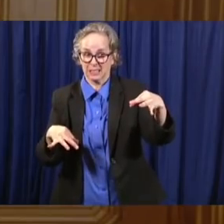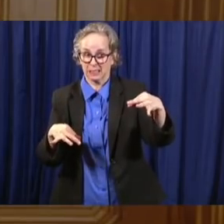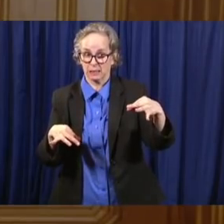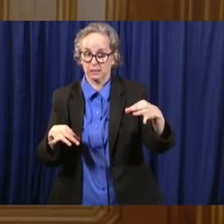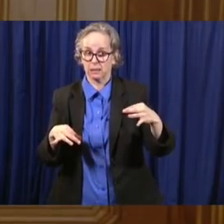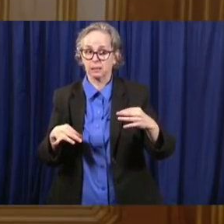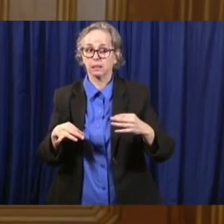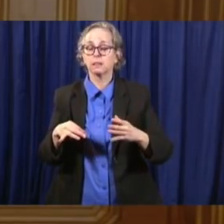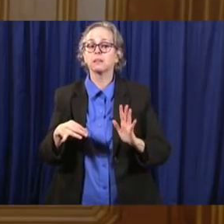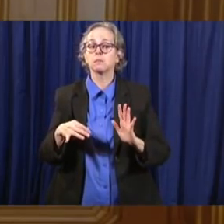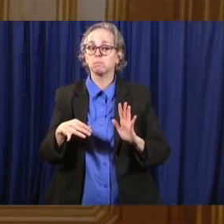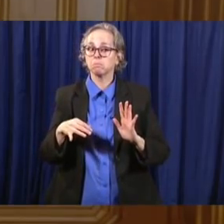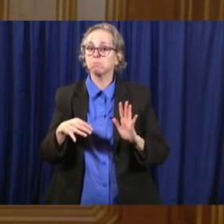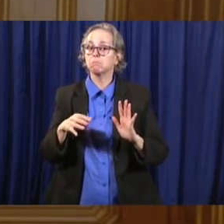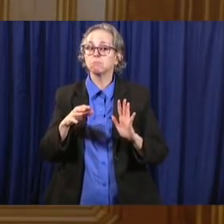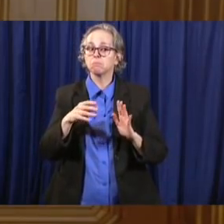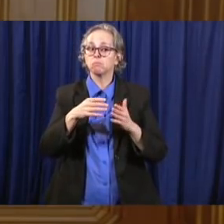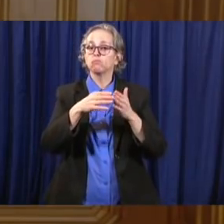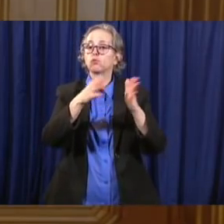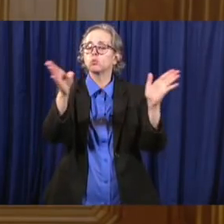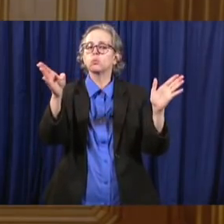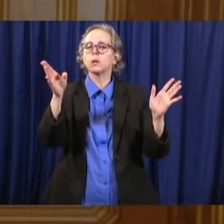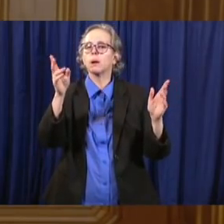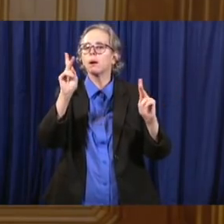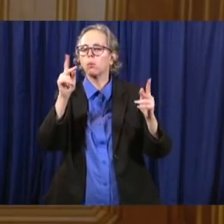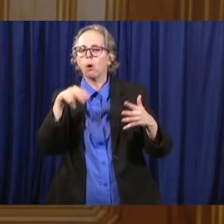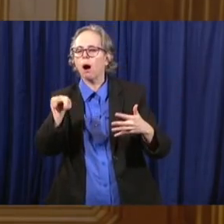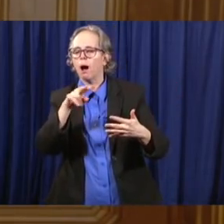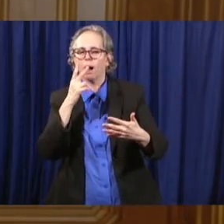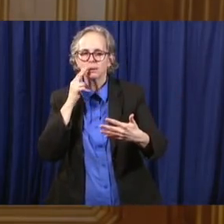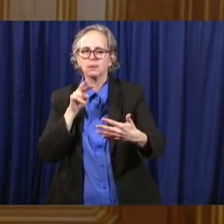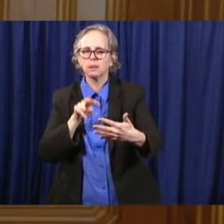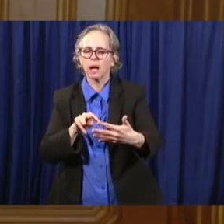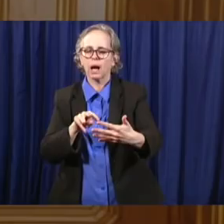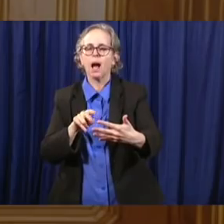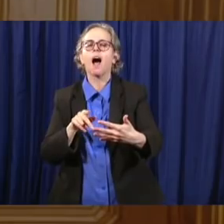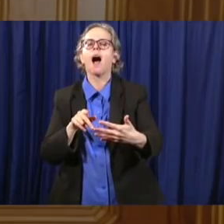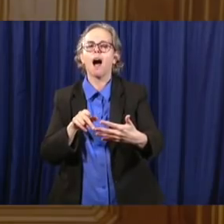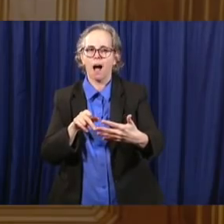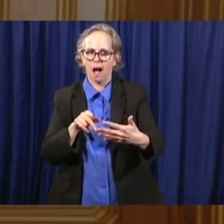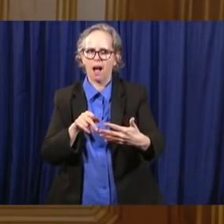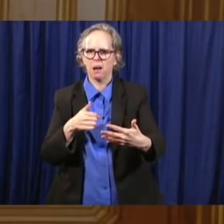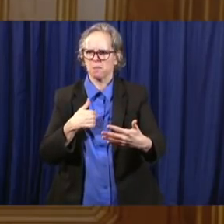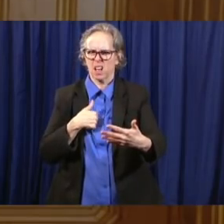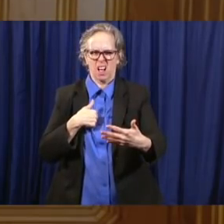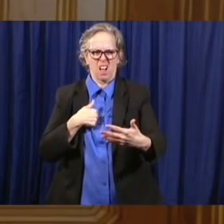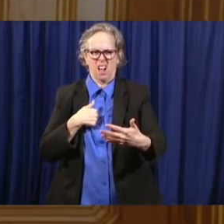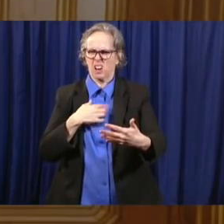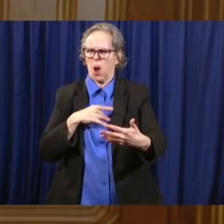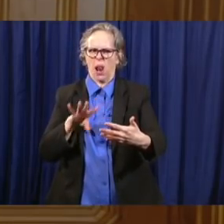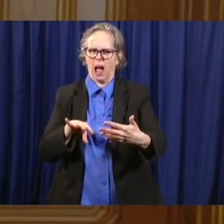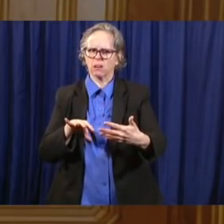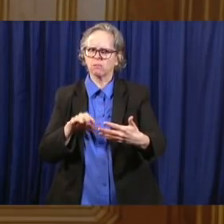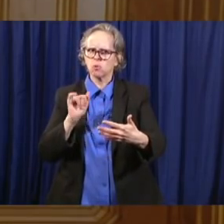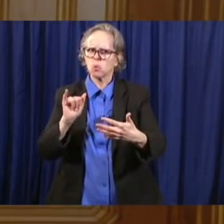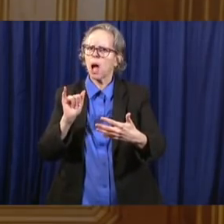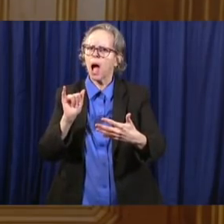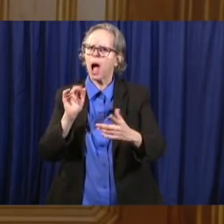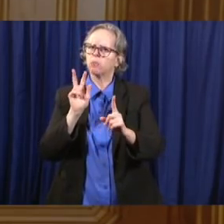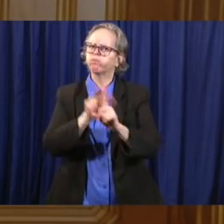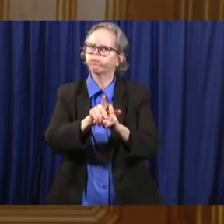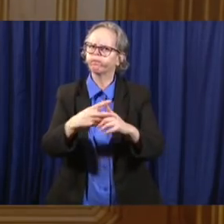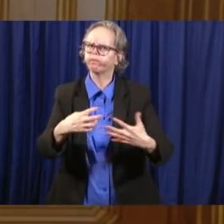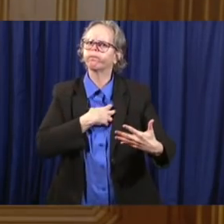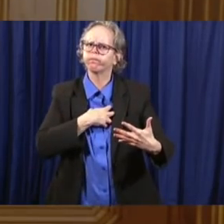opportunity. If they look at this and see something they don't like, they should obviously complain about it. It's my understanding they